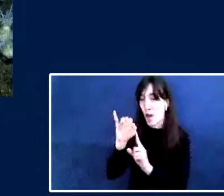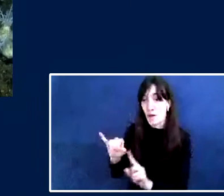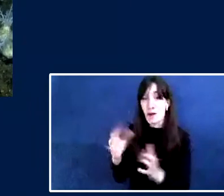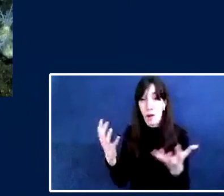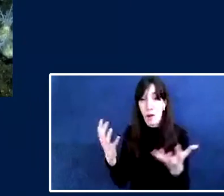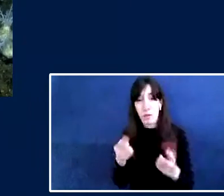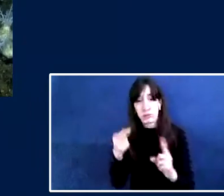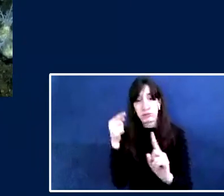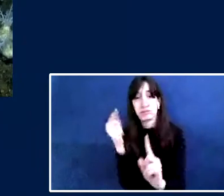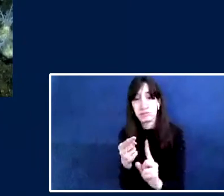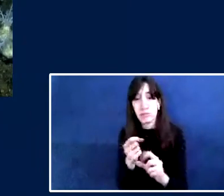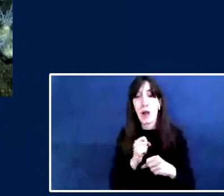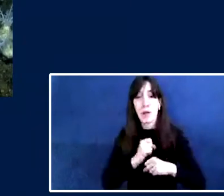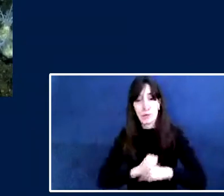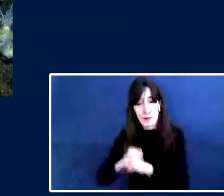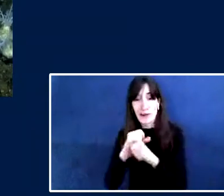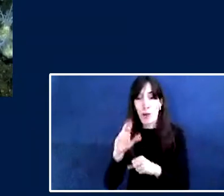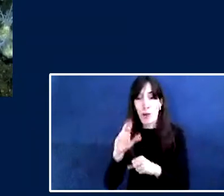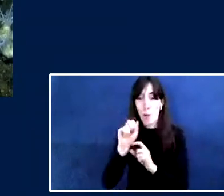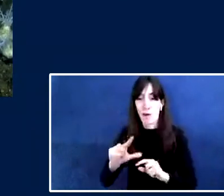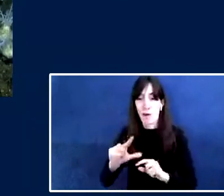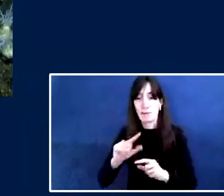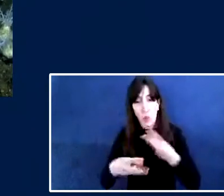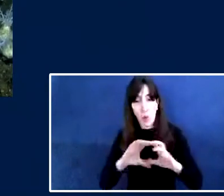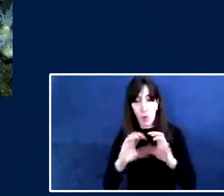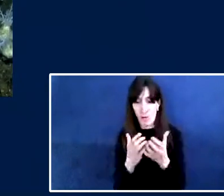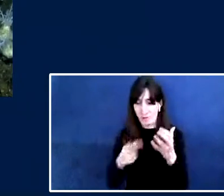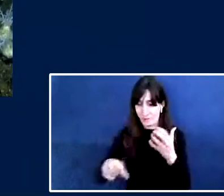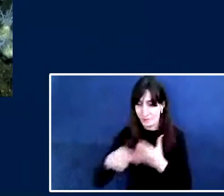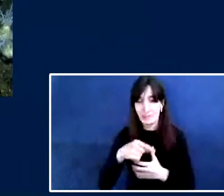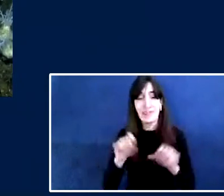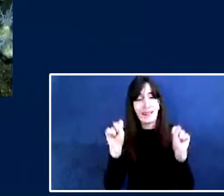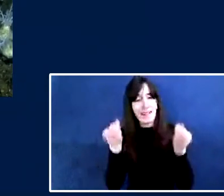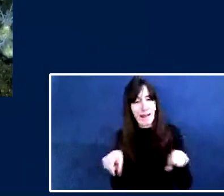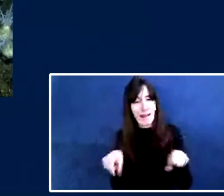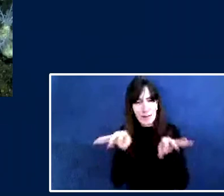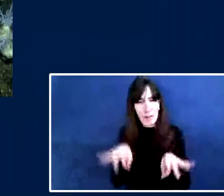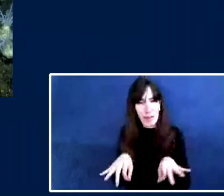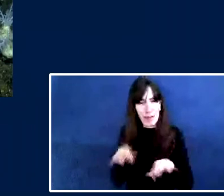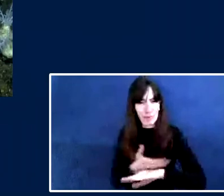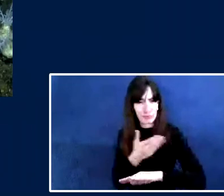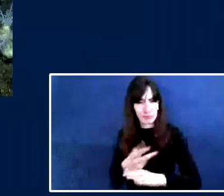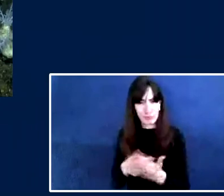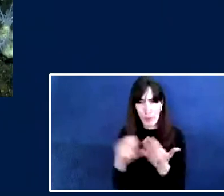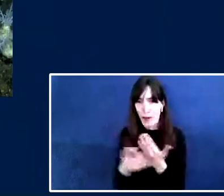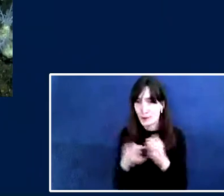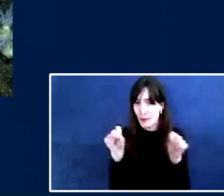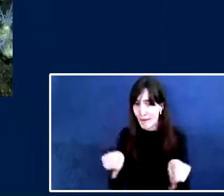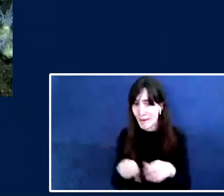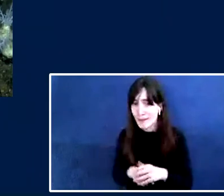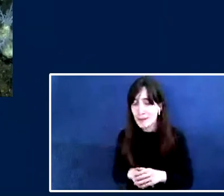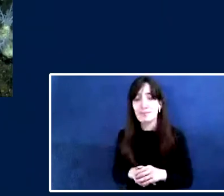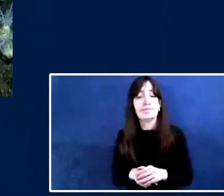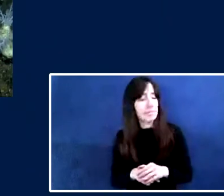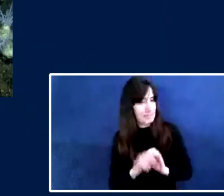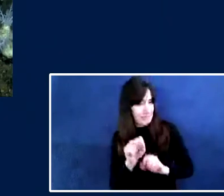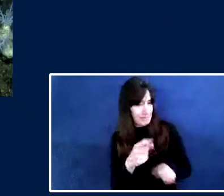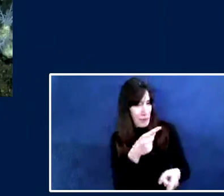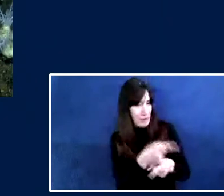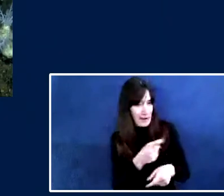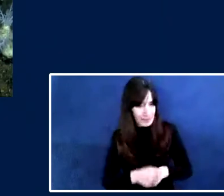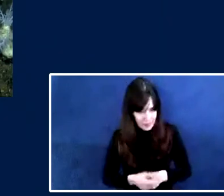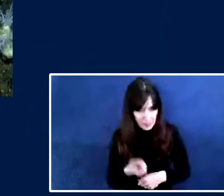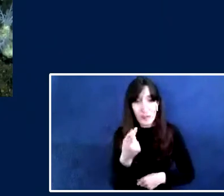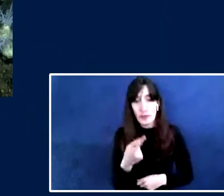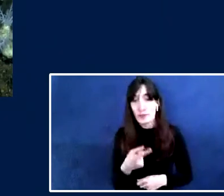corals worldwide. Could you tell me a little bit more about this restoration project? That's right. Not for you and I, Hannah. We know that they're deep sea corals, but for a